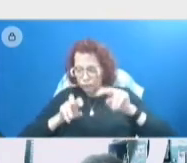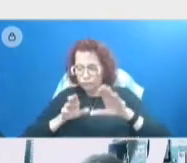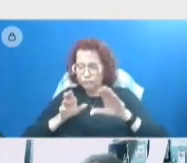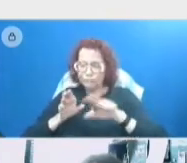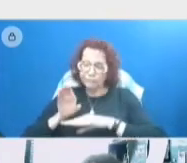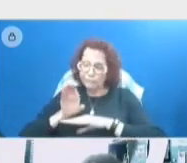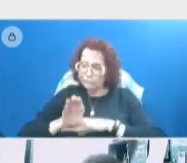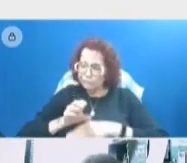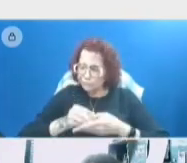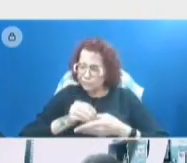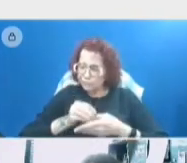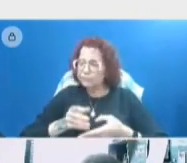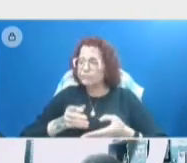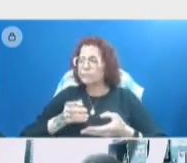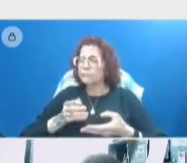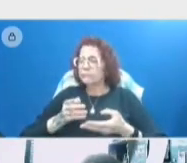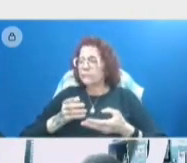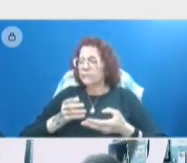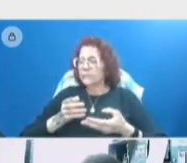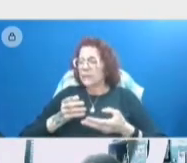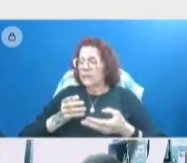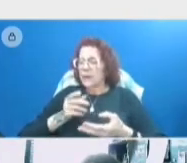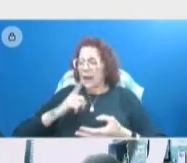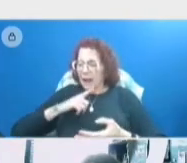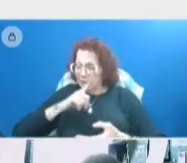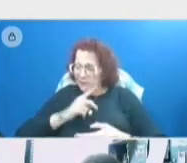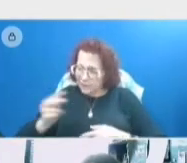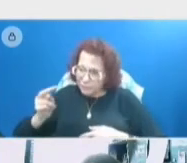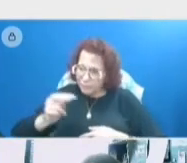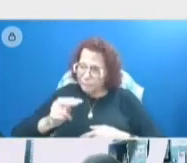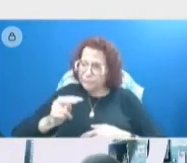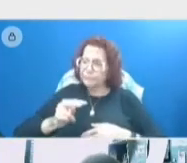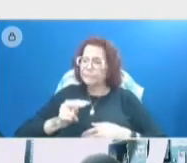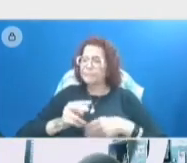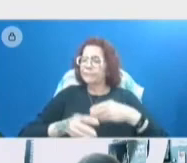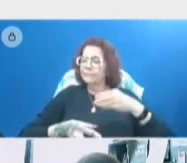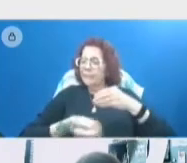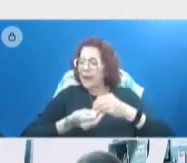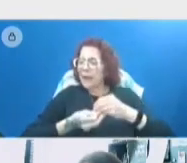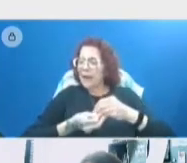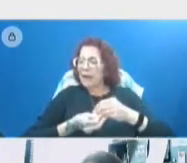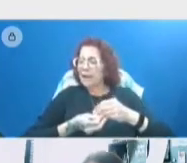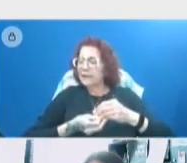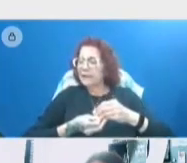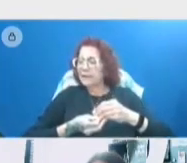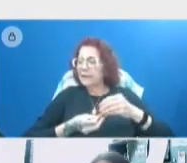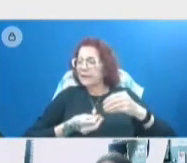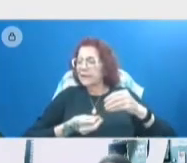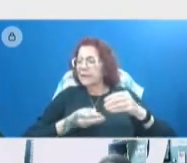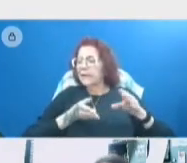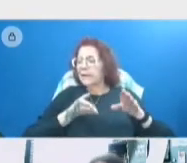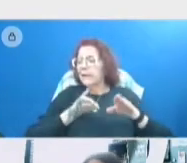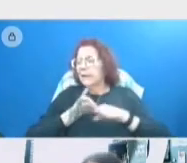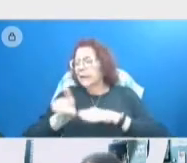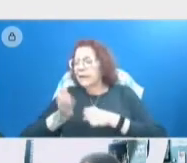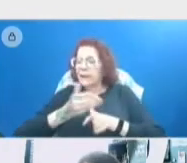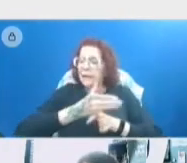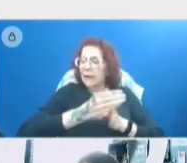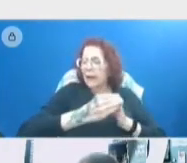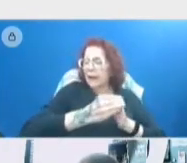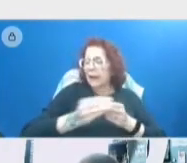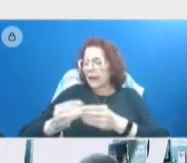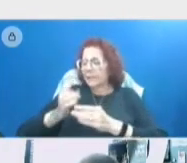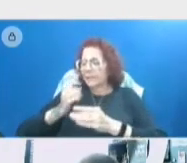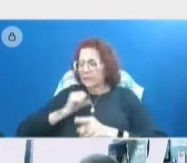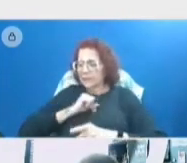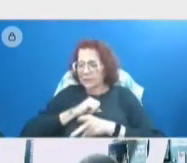legislation, and add to it the majority leader of the minority leader of the Senate, if the both houses have